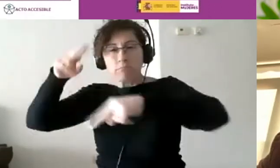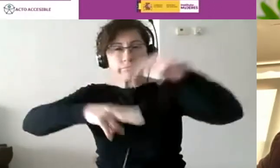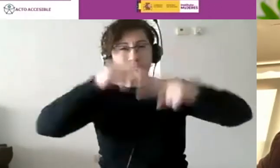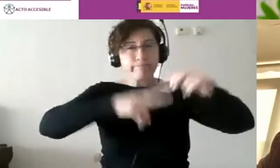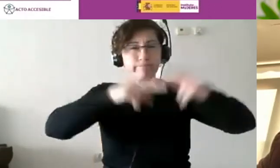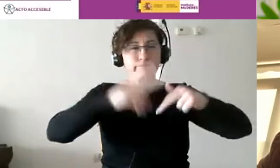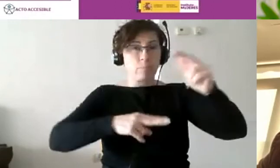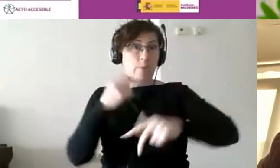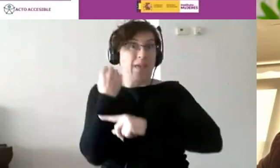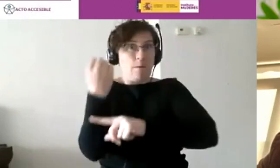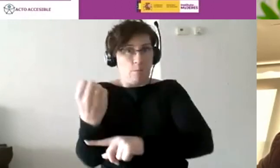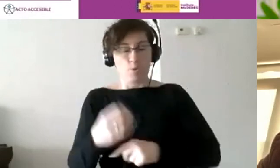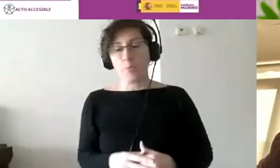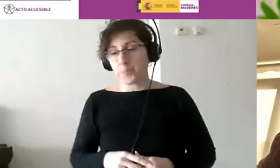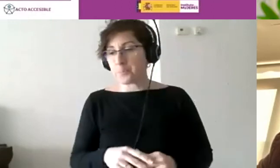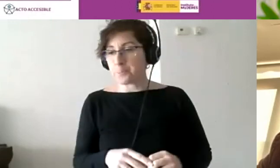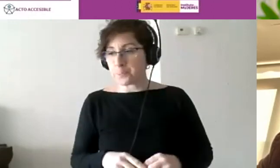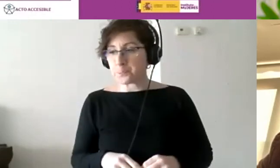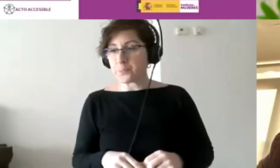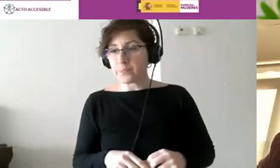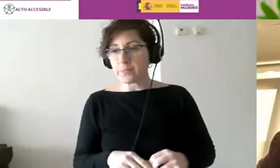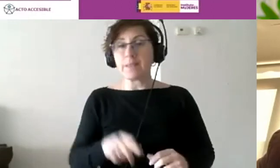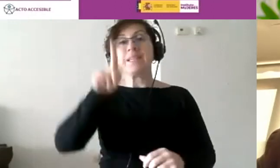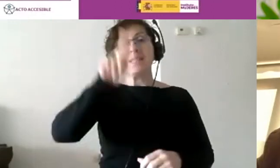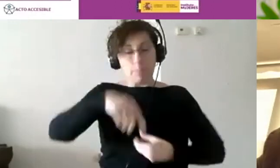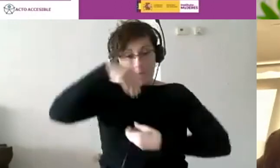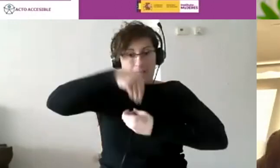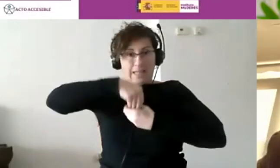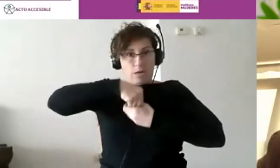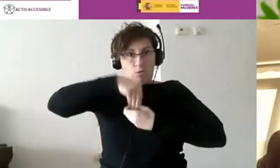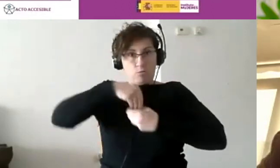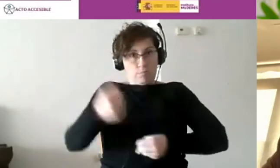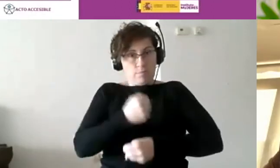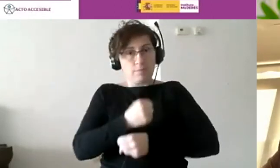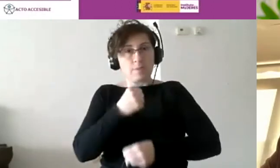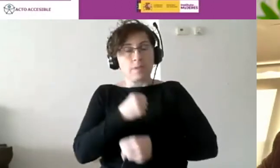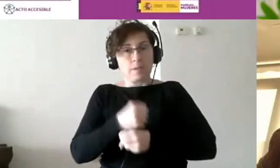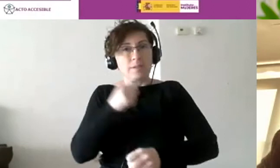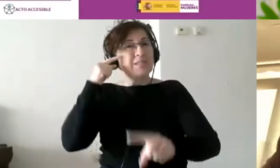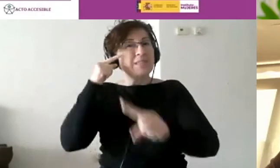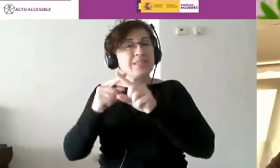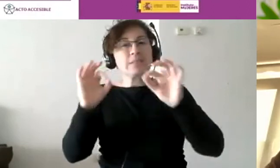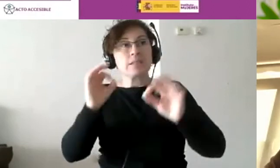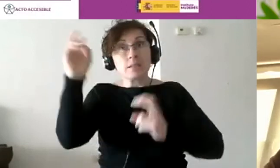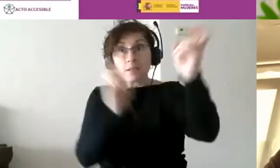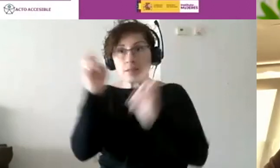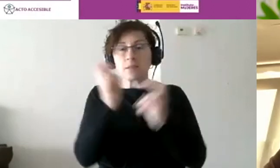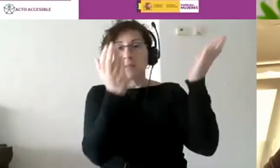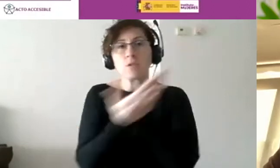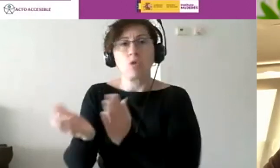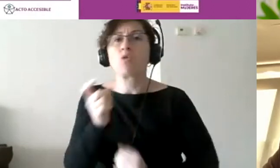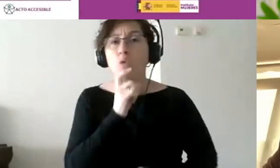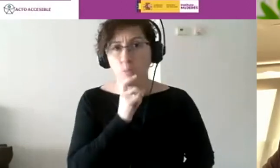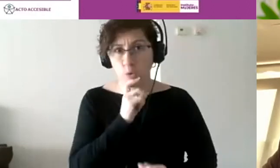some support via the army. And we're also working in the internal part,